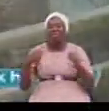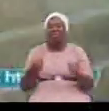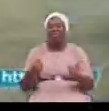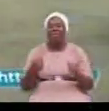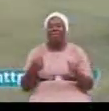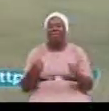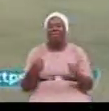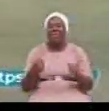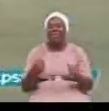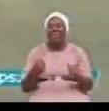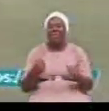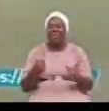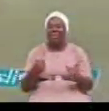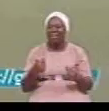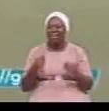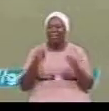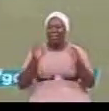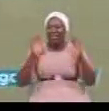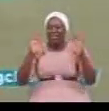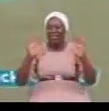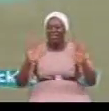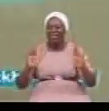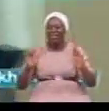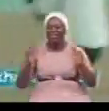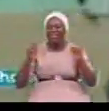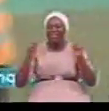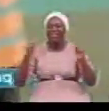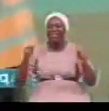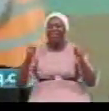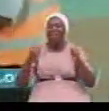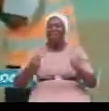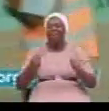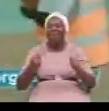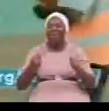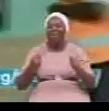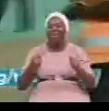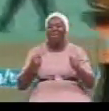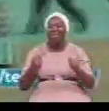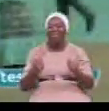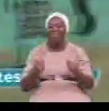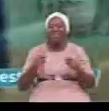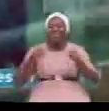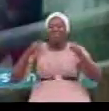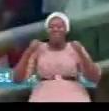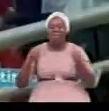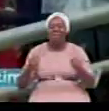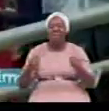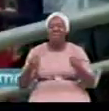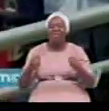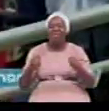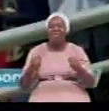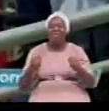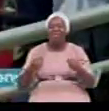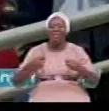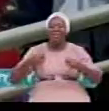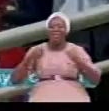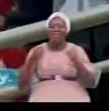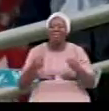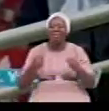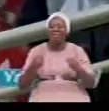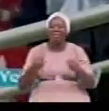Power. Power. Power. Power.